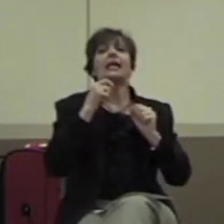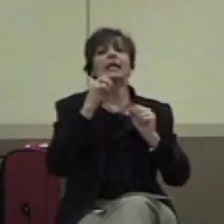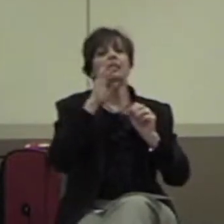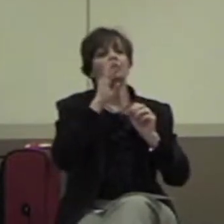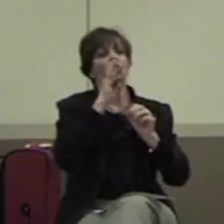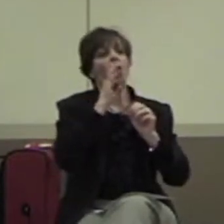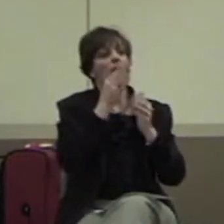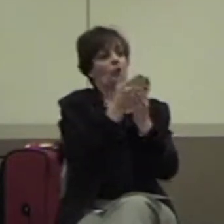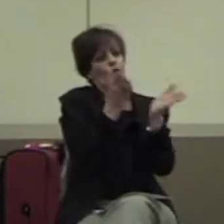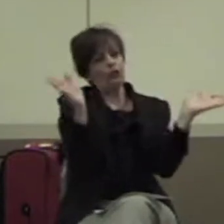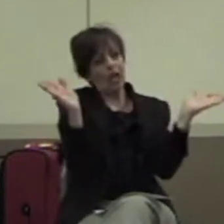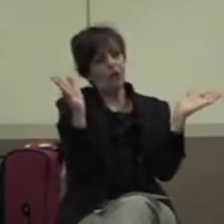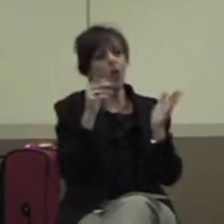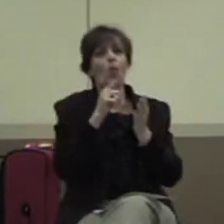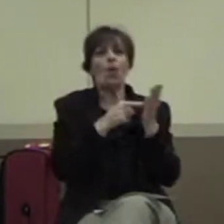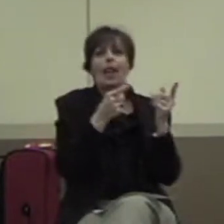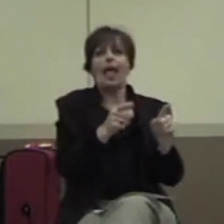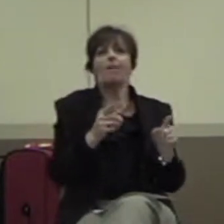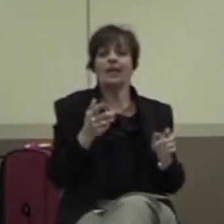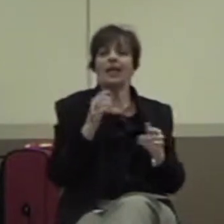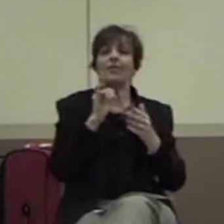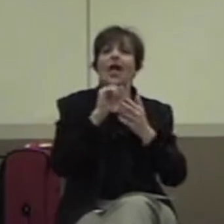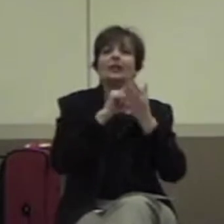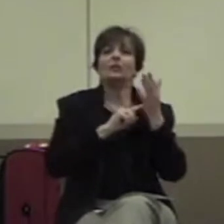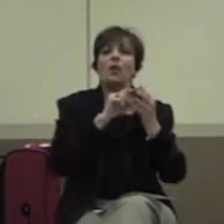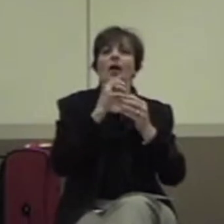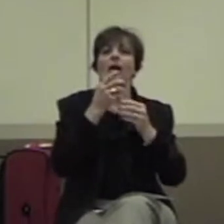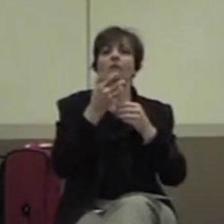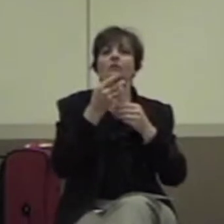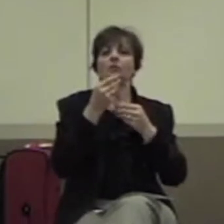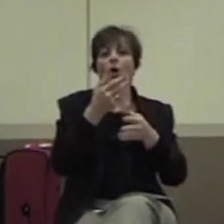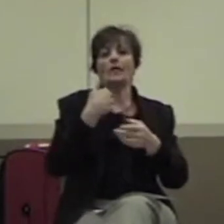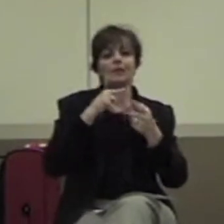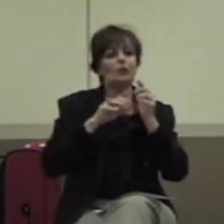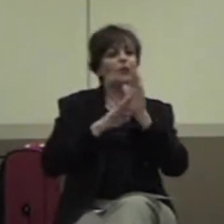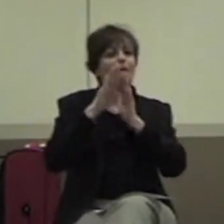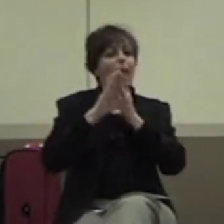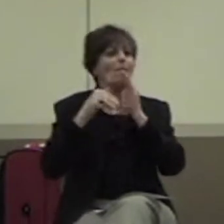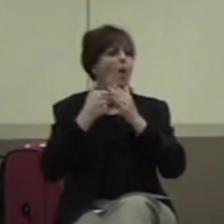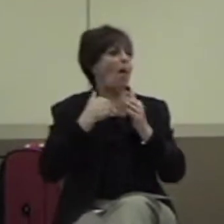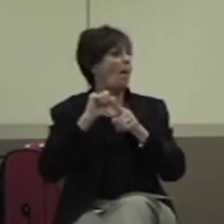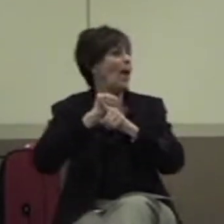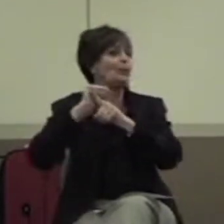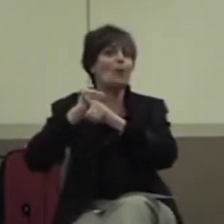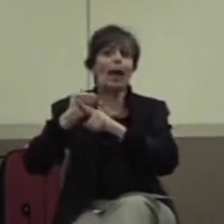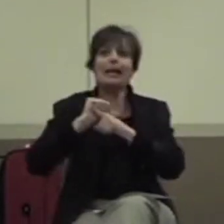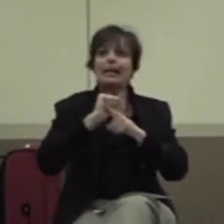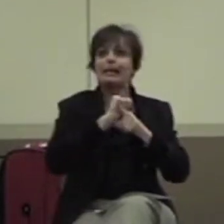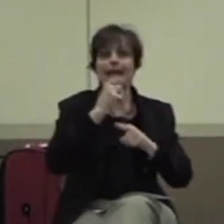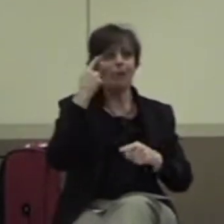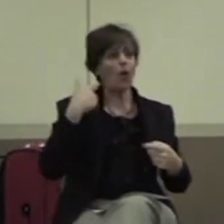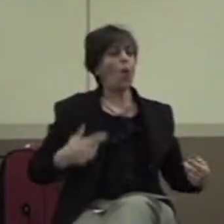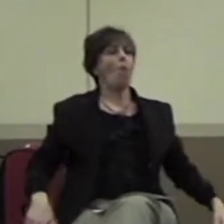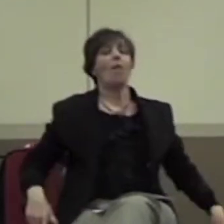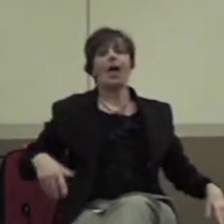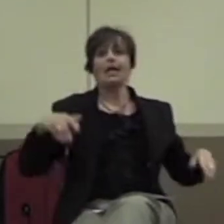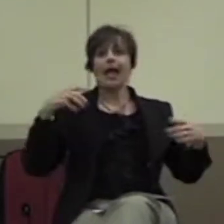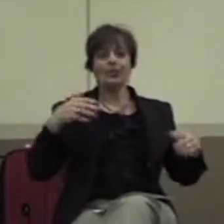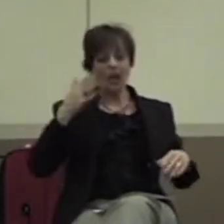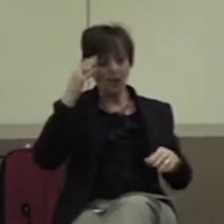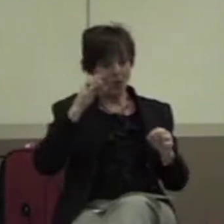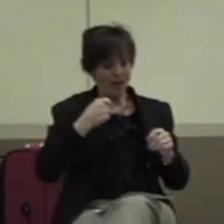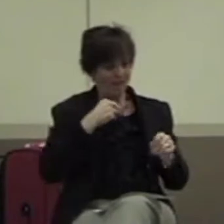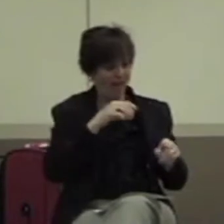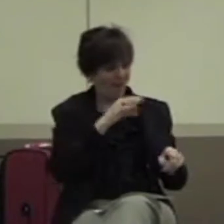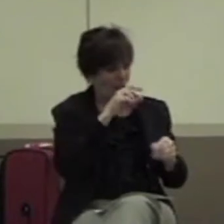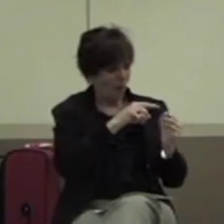tell in general. This is something that happened. And that's what made me develop all the trainings that I developed, because I thought, oh my gosh, I know